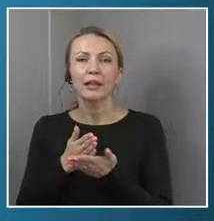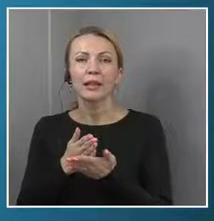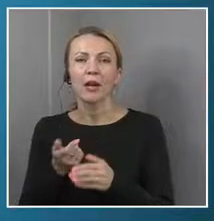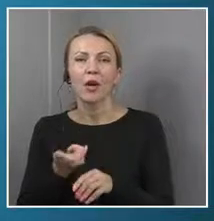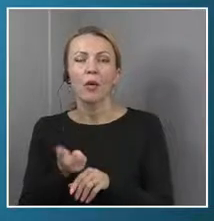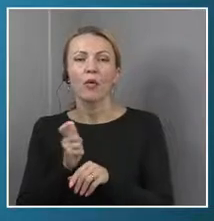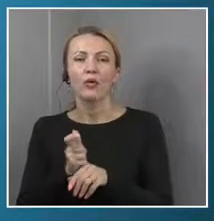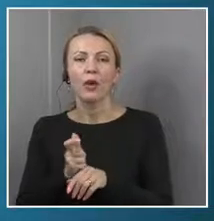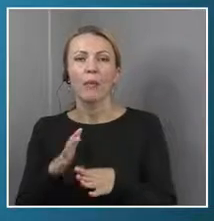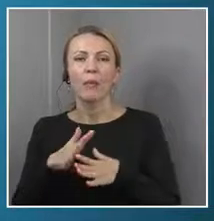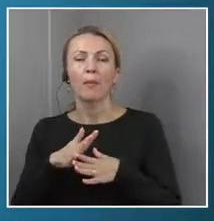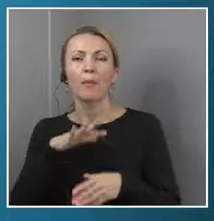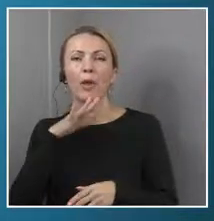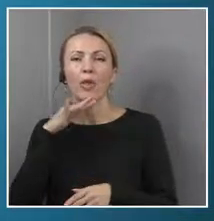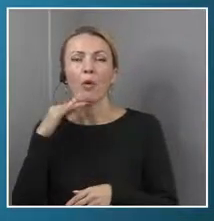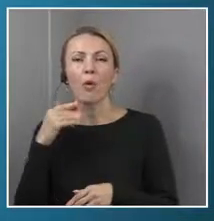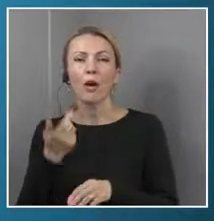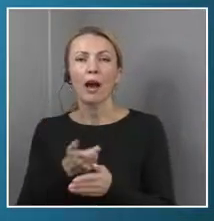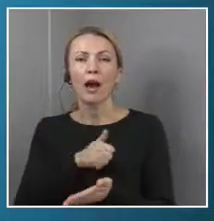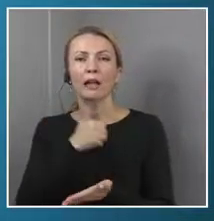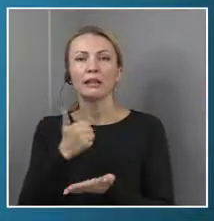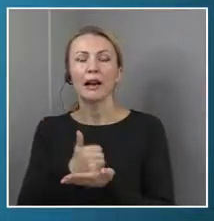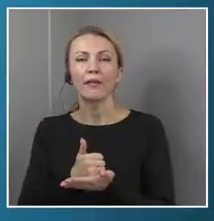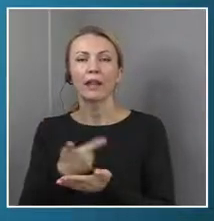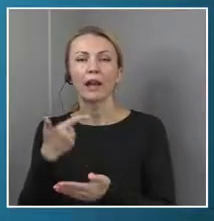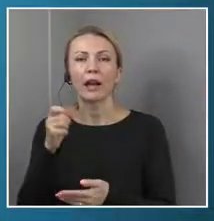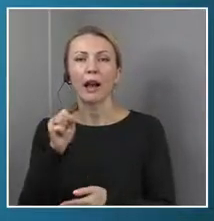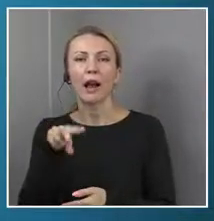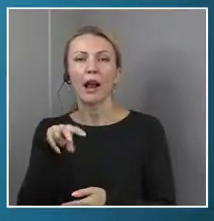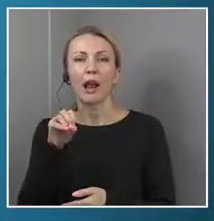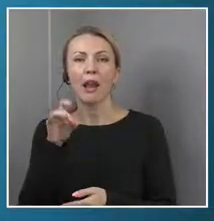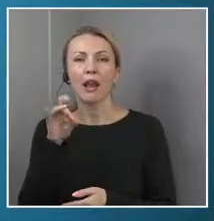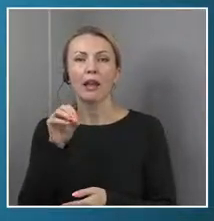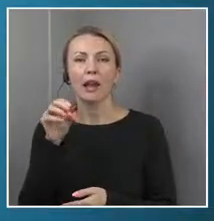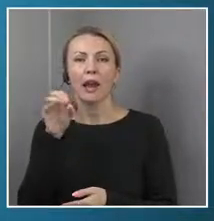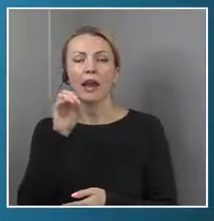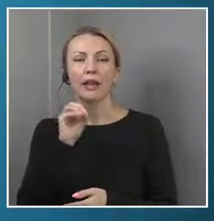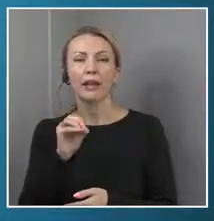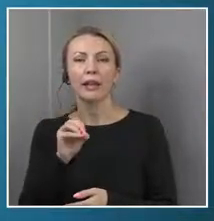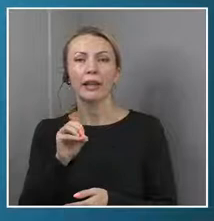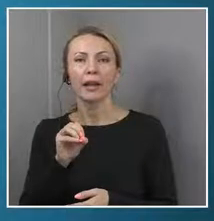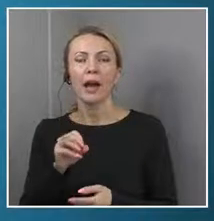transactions take place there because the main auction houses and galleries are there.